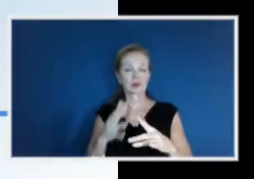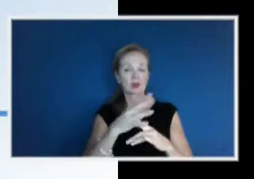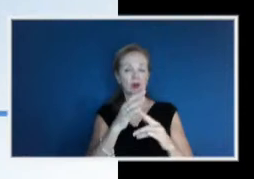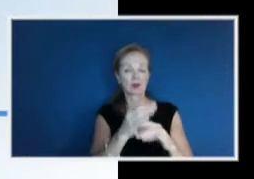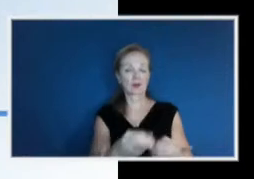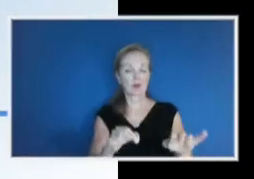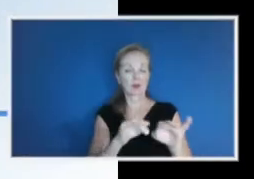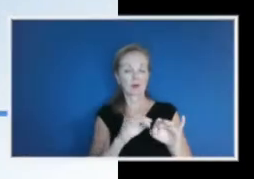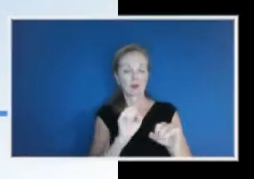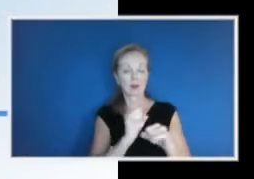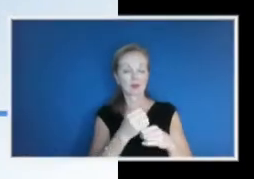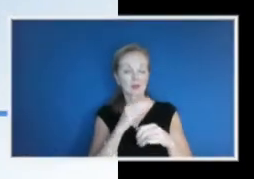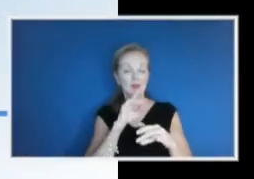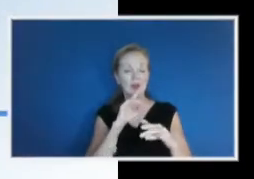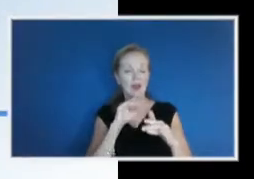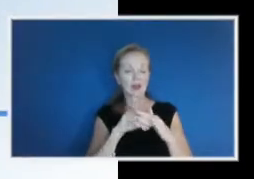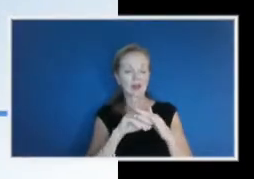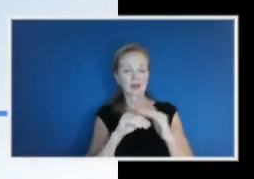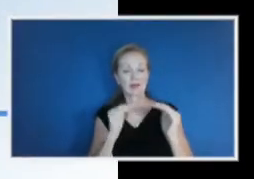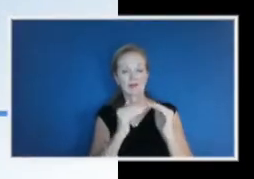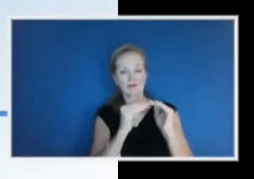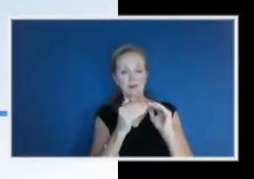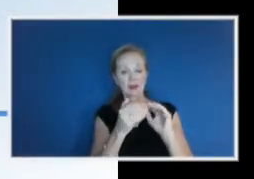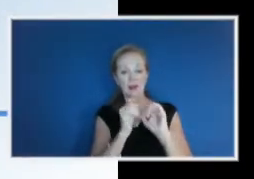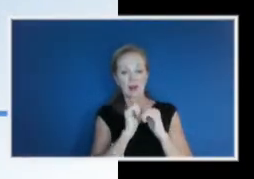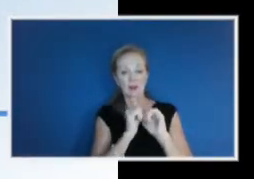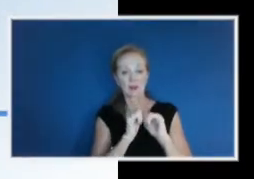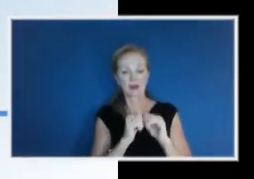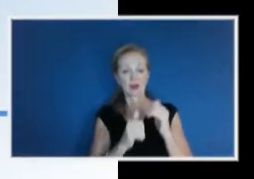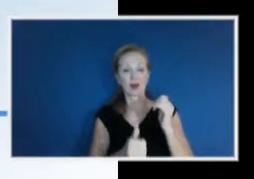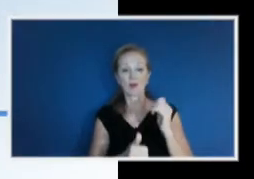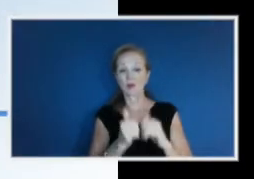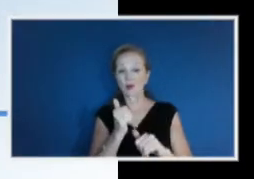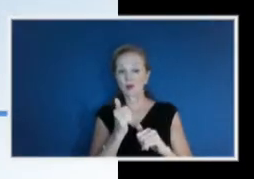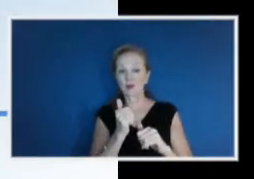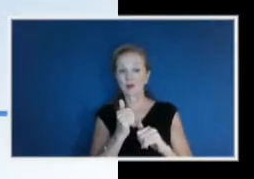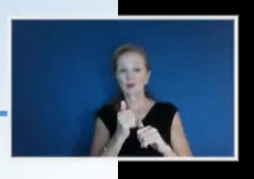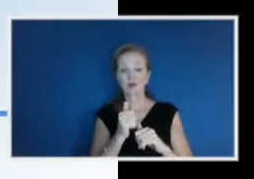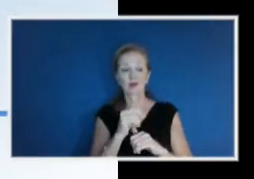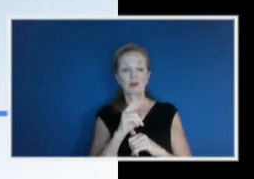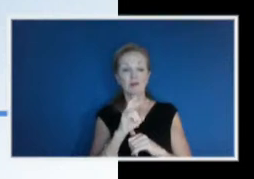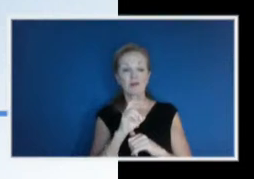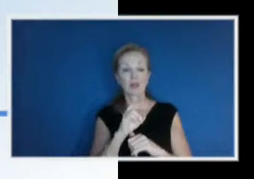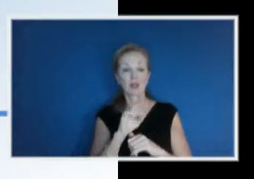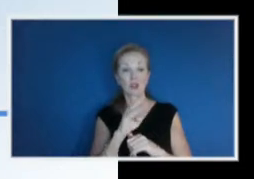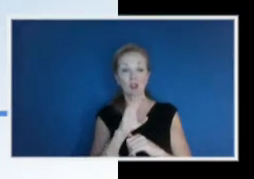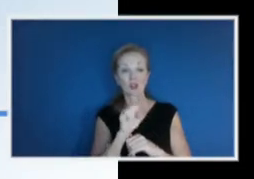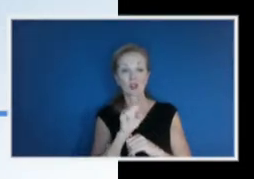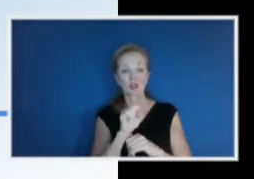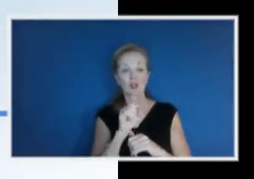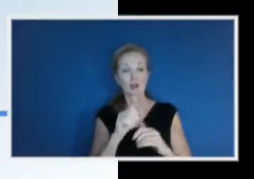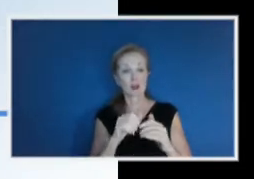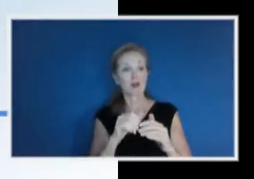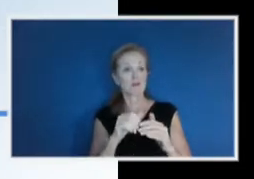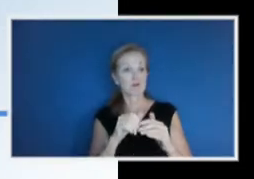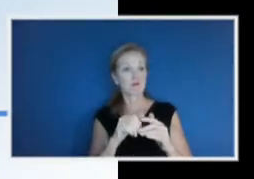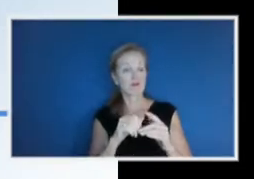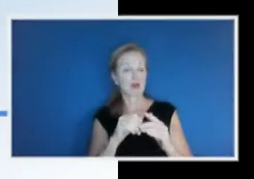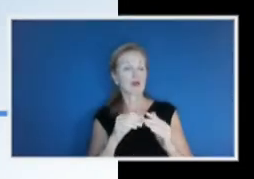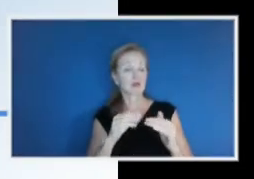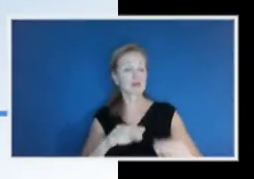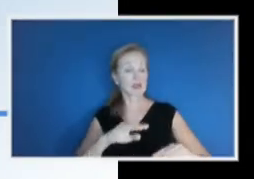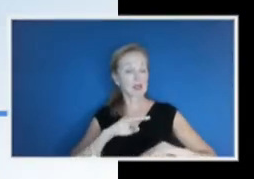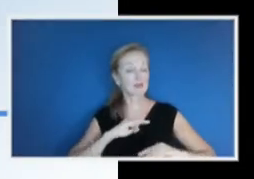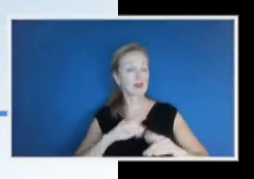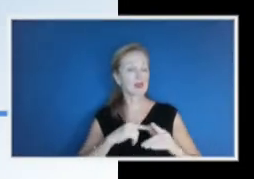to fair competition. Mostly the prime vendors said they were able to meet the city's goals and found them